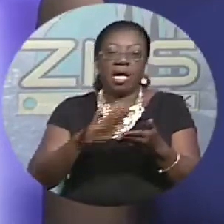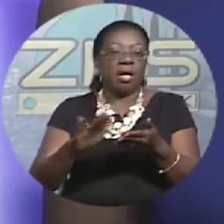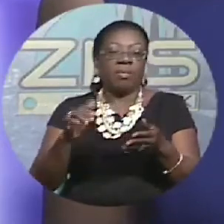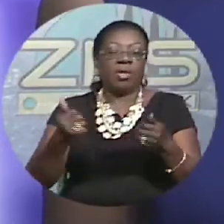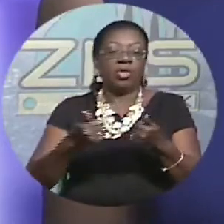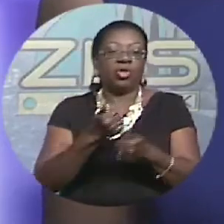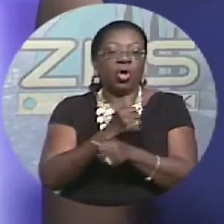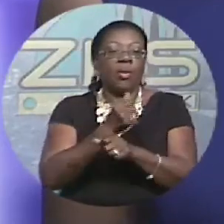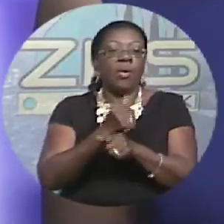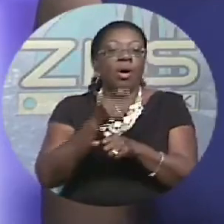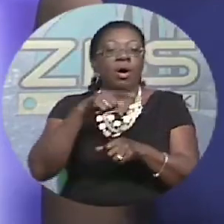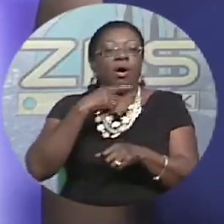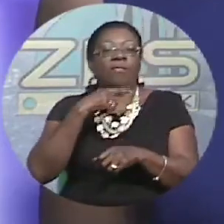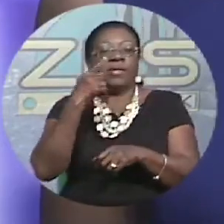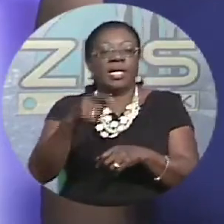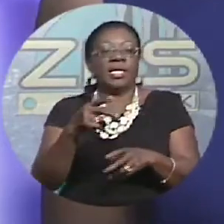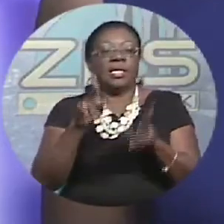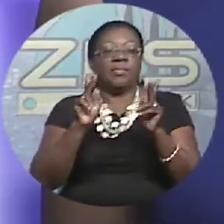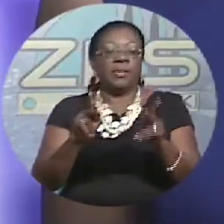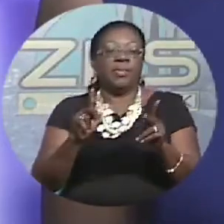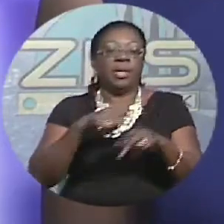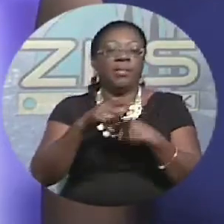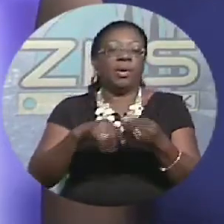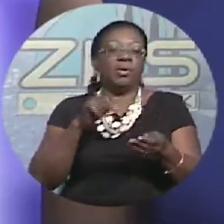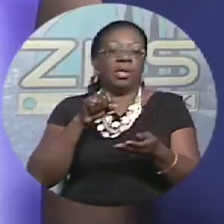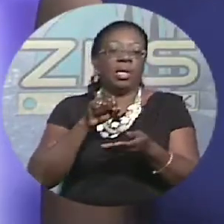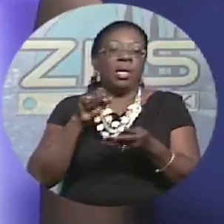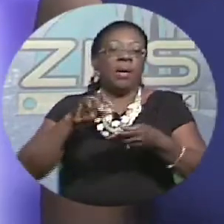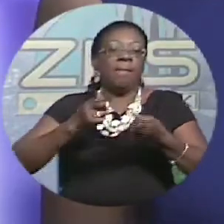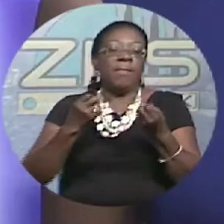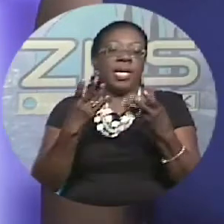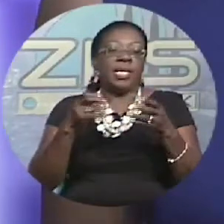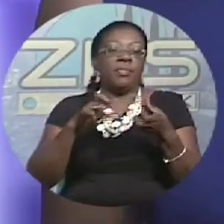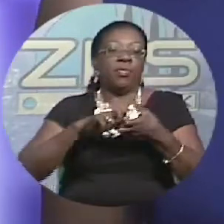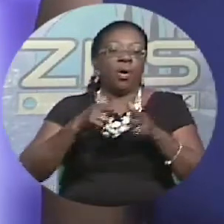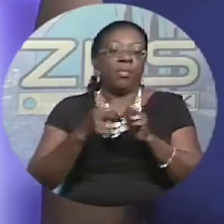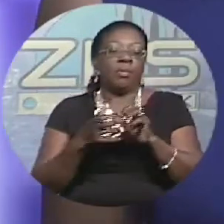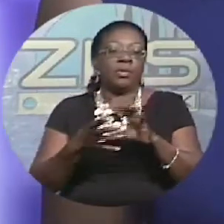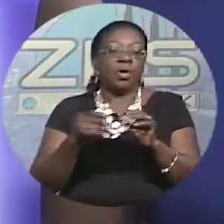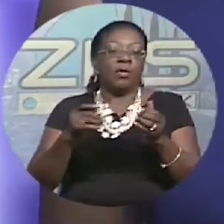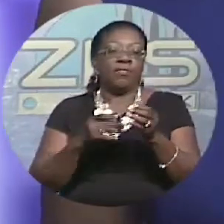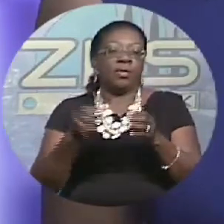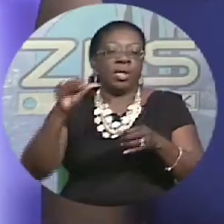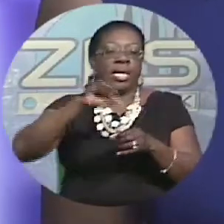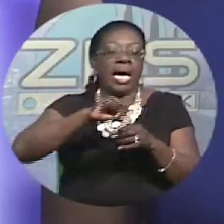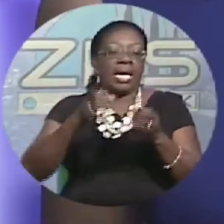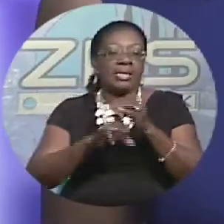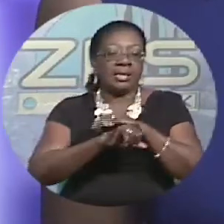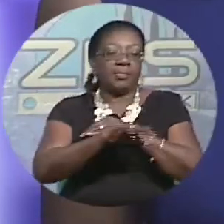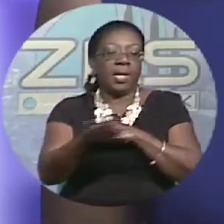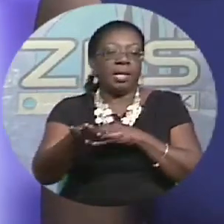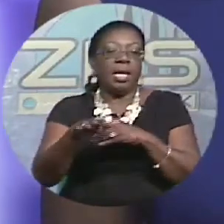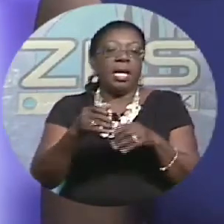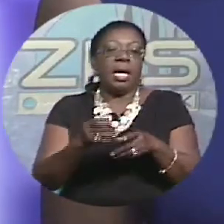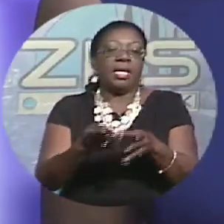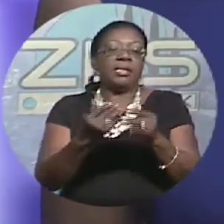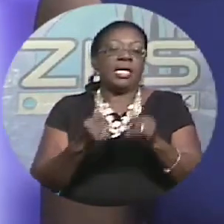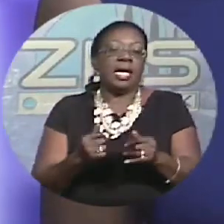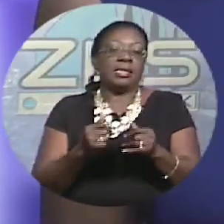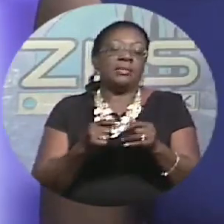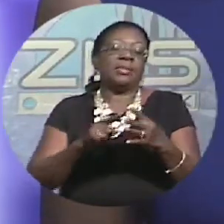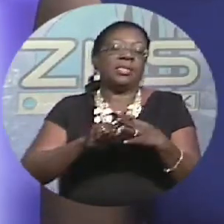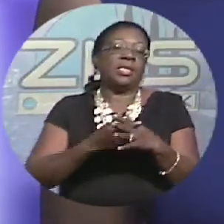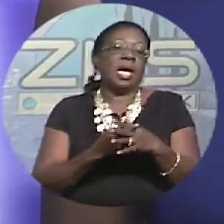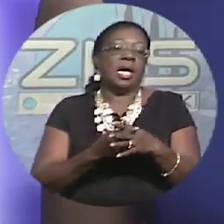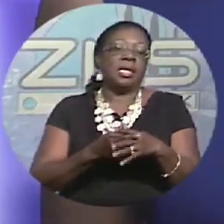residents on the impact of the spill and is now asking them to begin the screening and testing of residents and to also implement proper warnings and